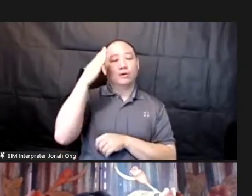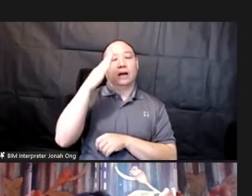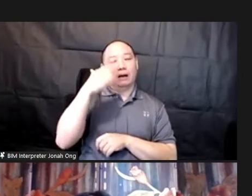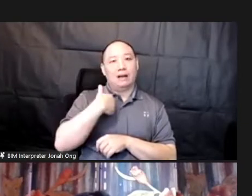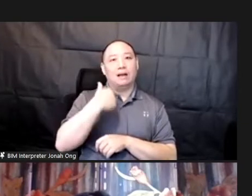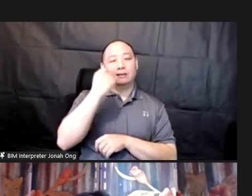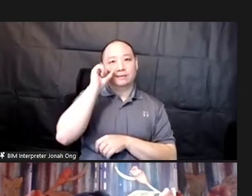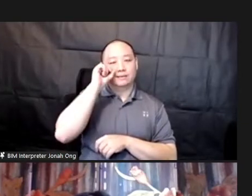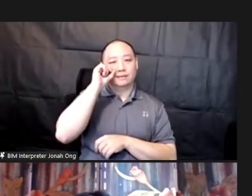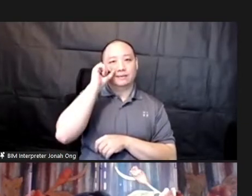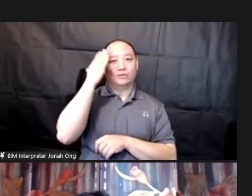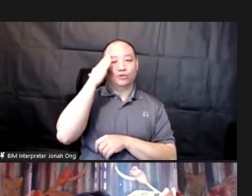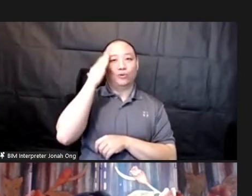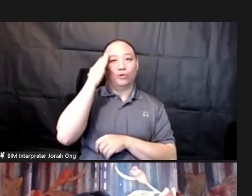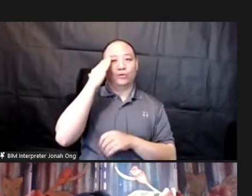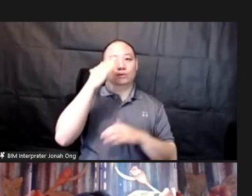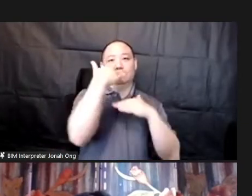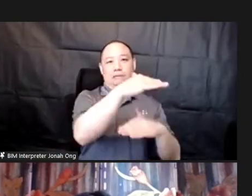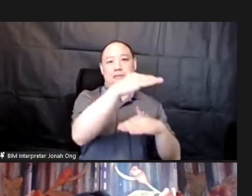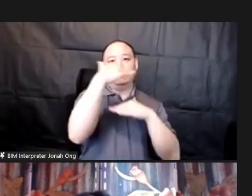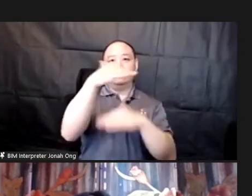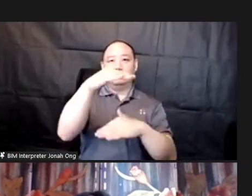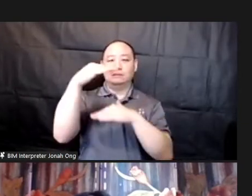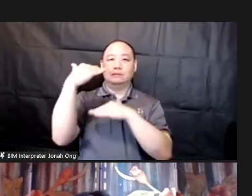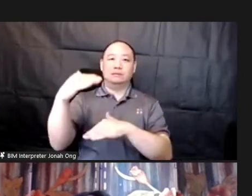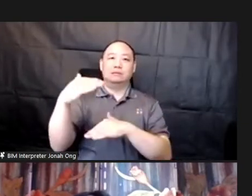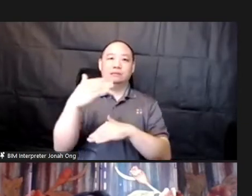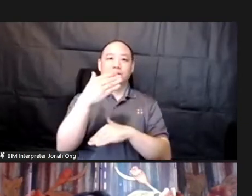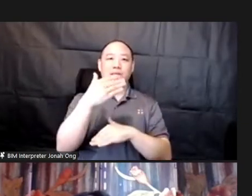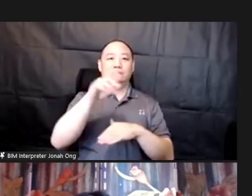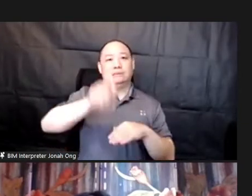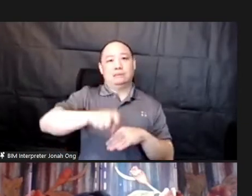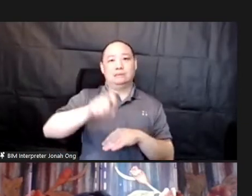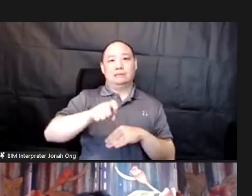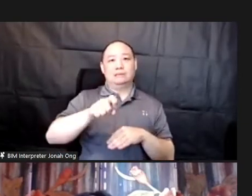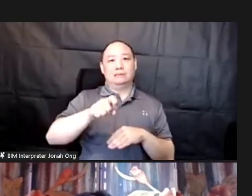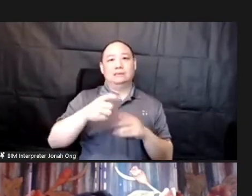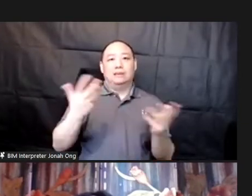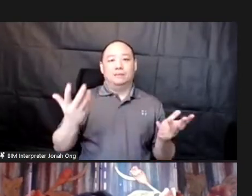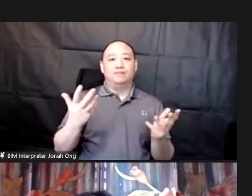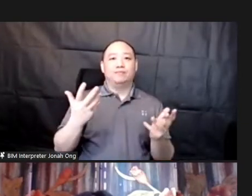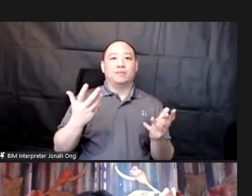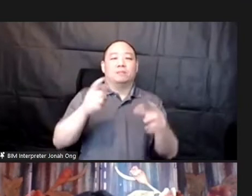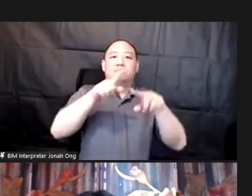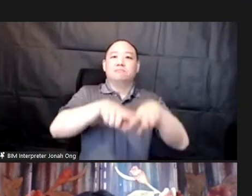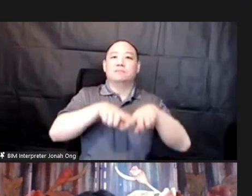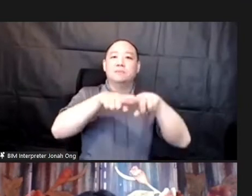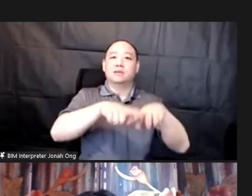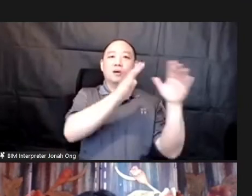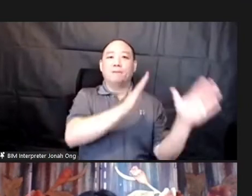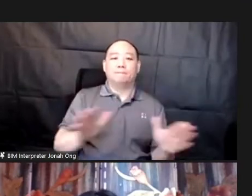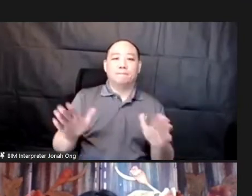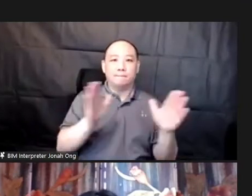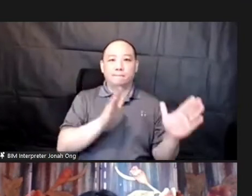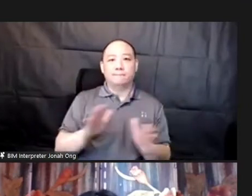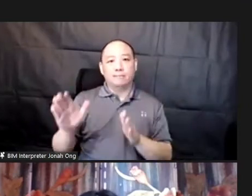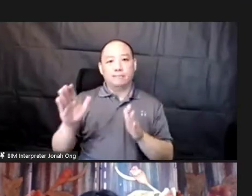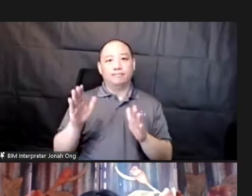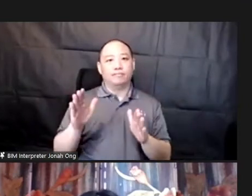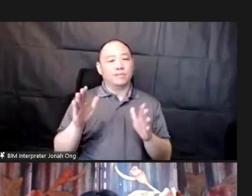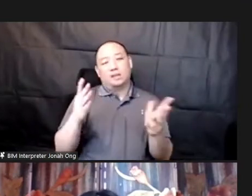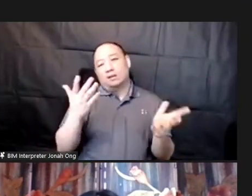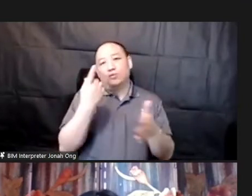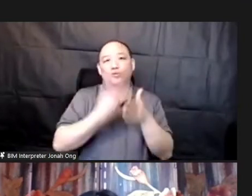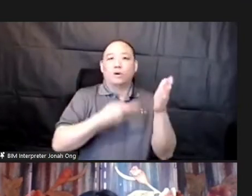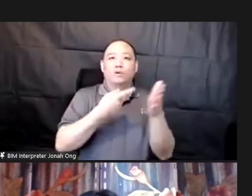limitation of time. So based on the presentation I've done earlier, that is just a gist of what happening